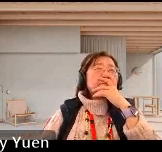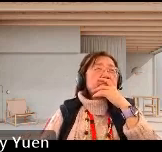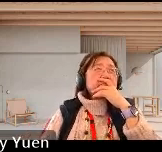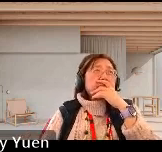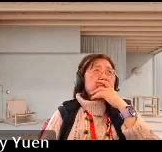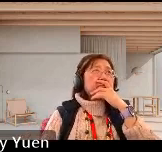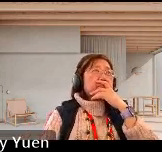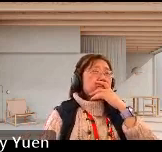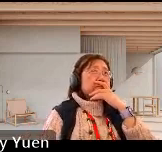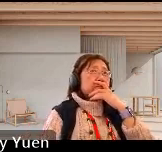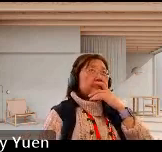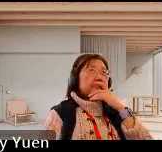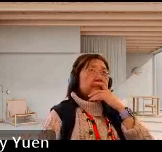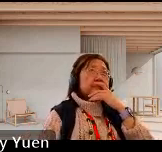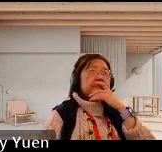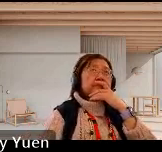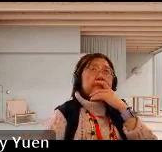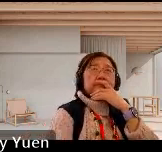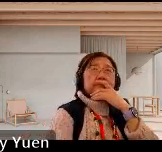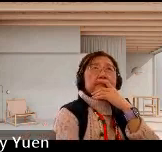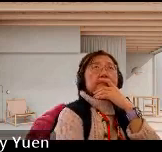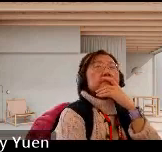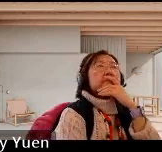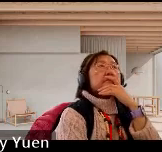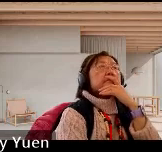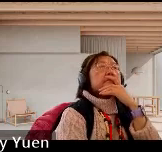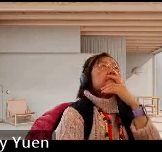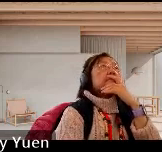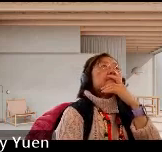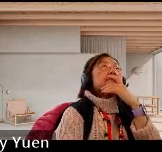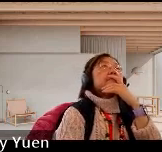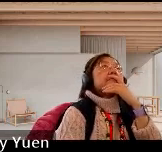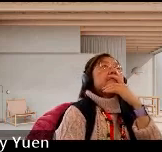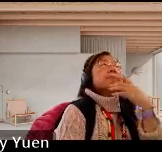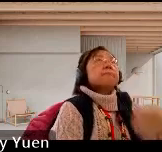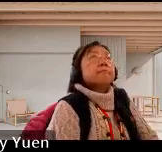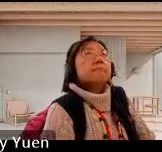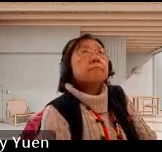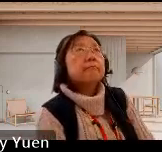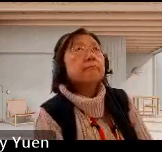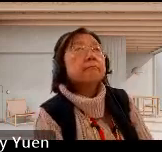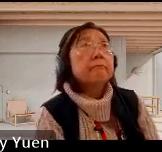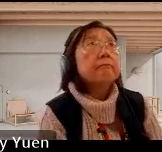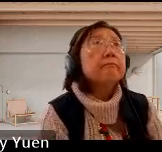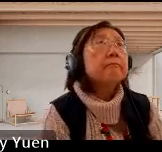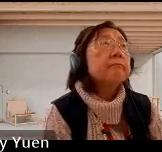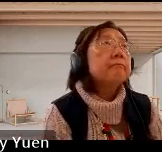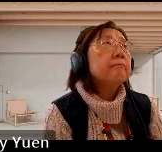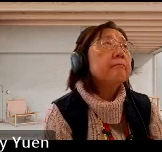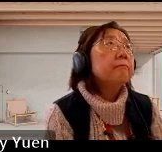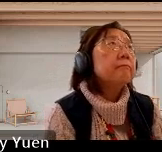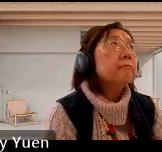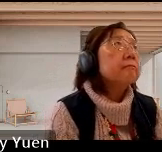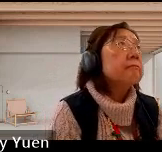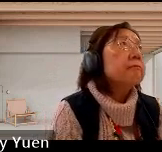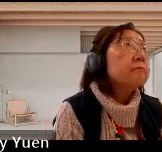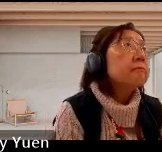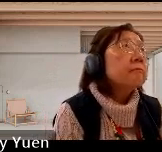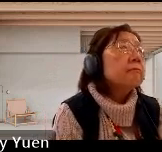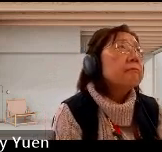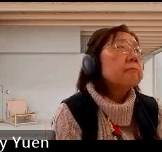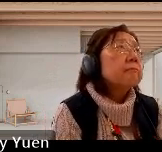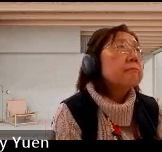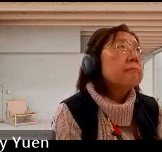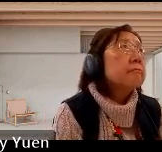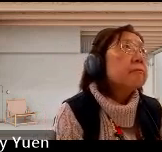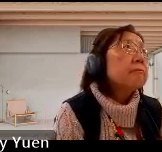intervention? I'm not so sure, if I'm honest. We do have a proportion of that assessor workforce who are clinicians, and I would like to think that they